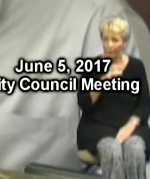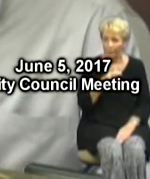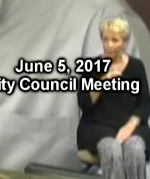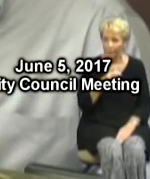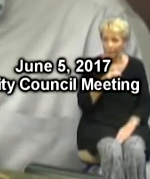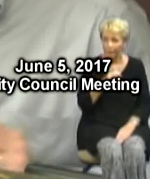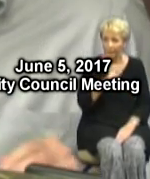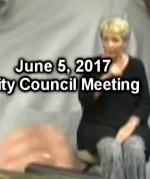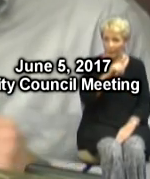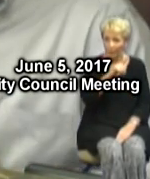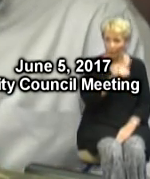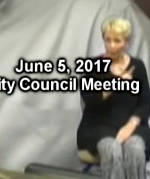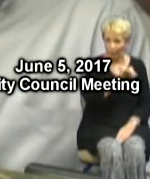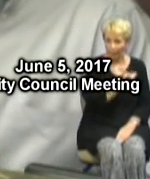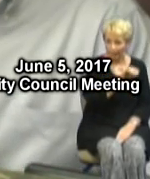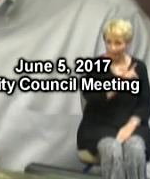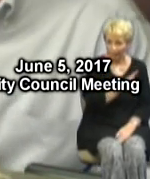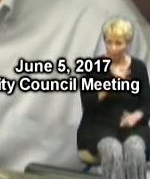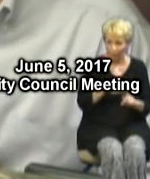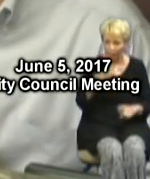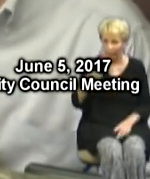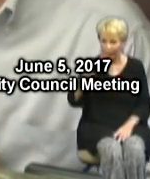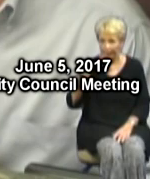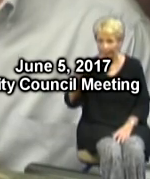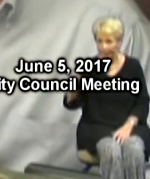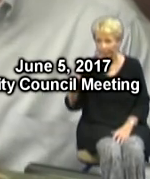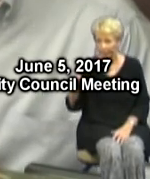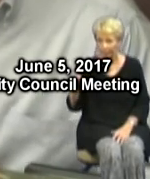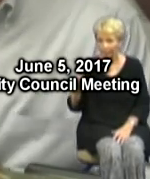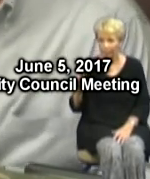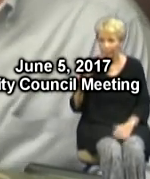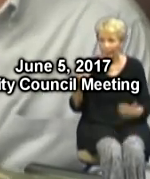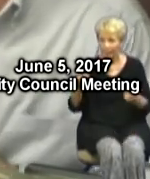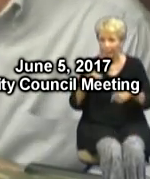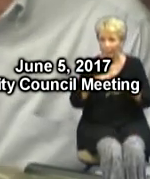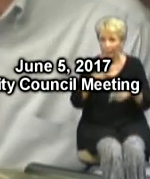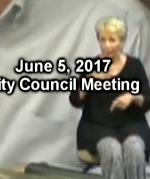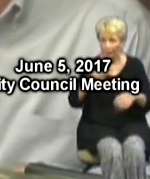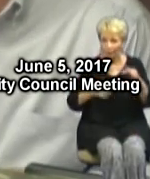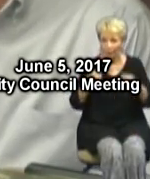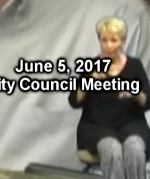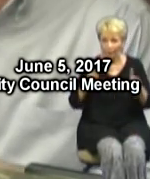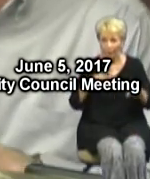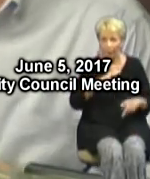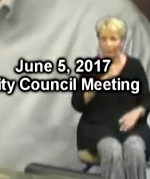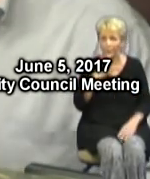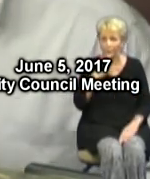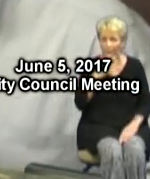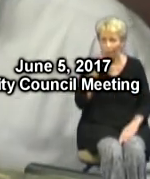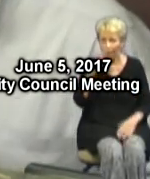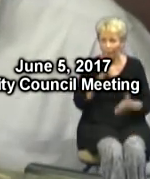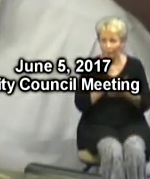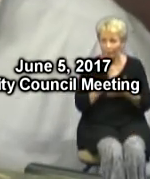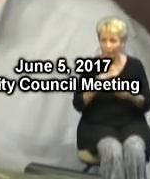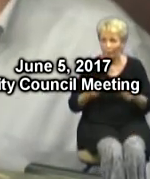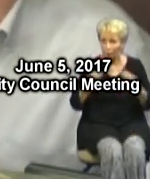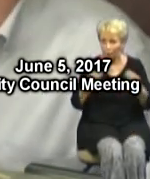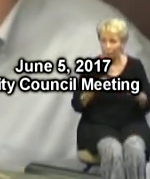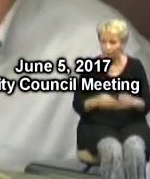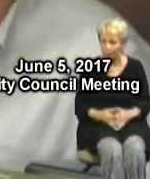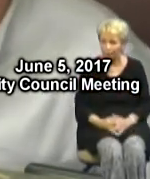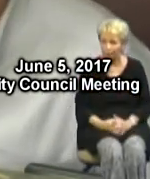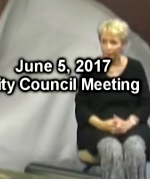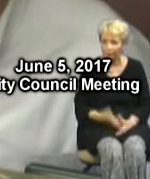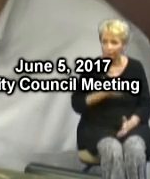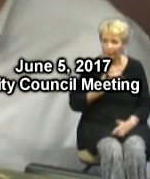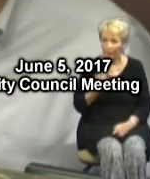from low intensity to high intensity. This time it is a public hearing. Would anyone like to speak on this motion? Yes, please